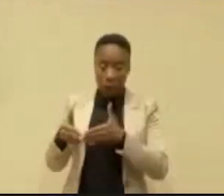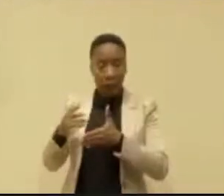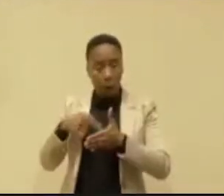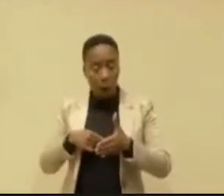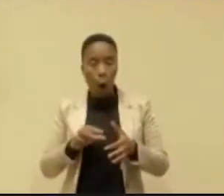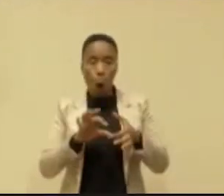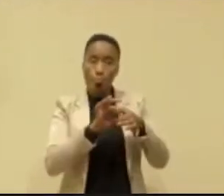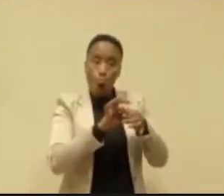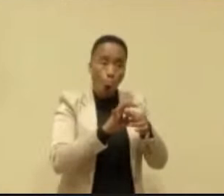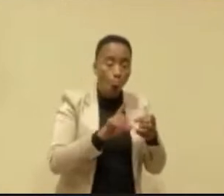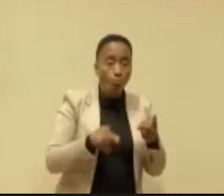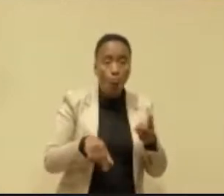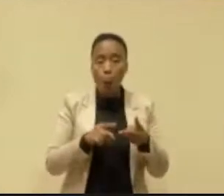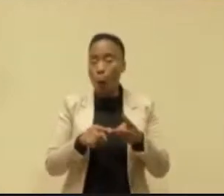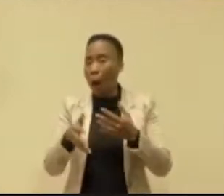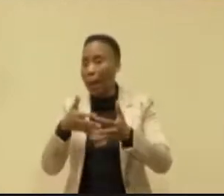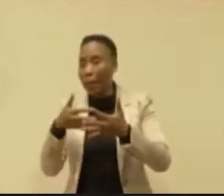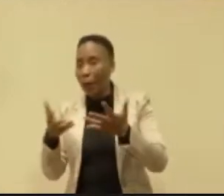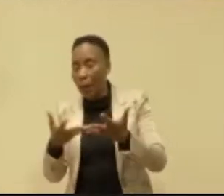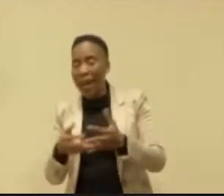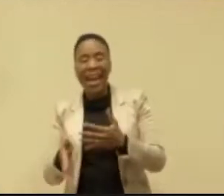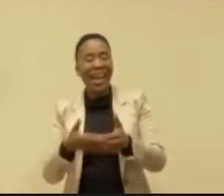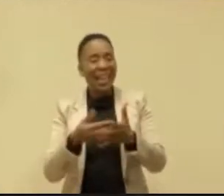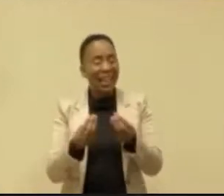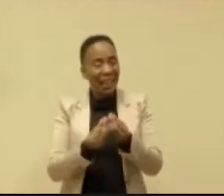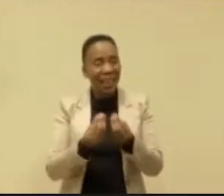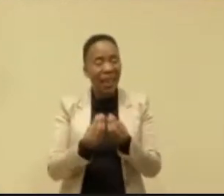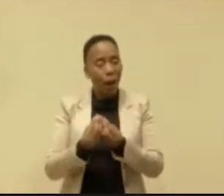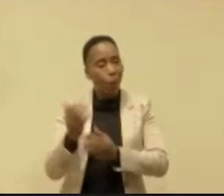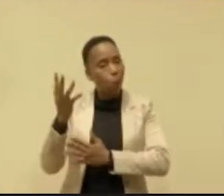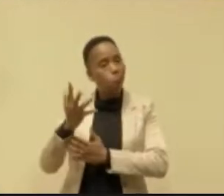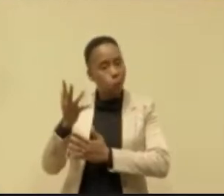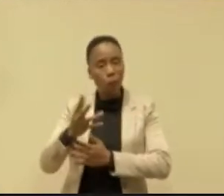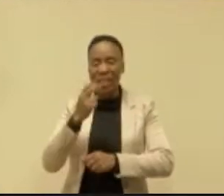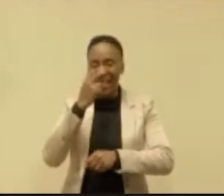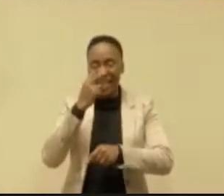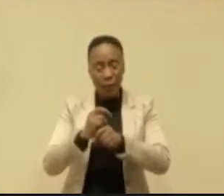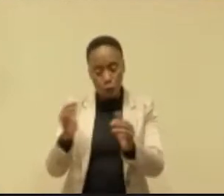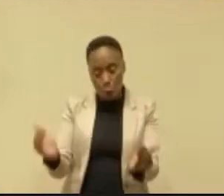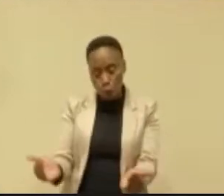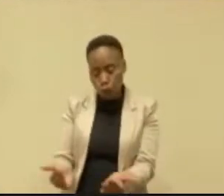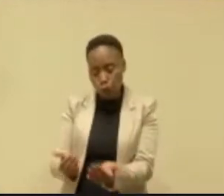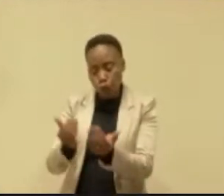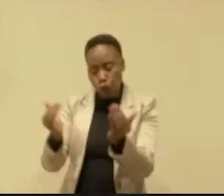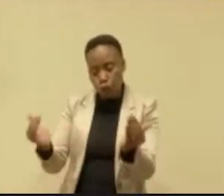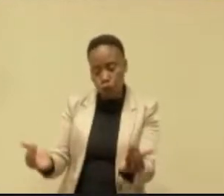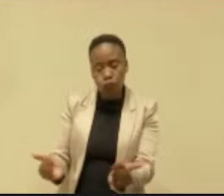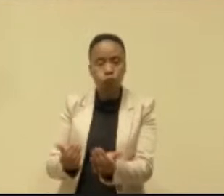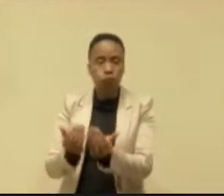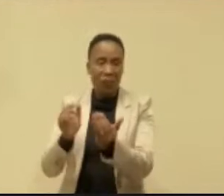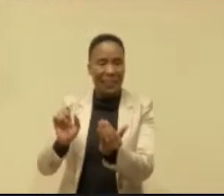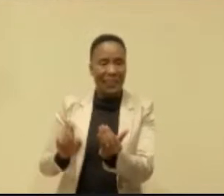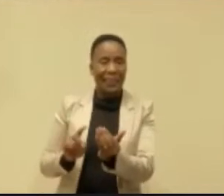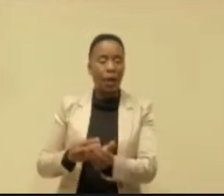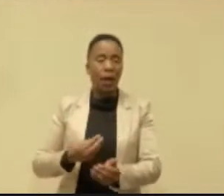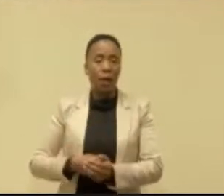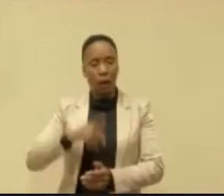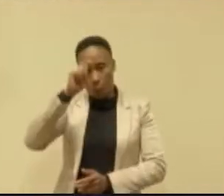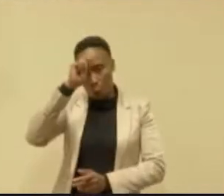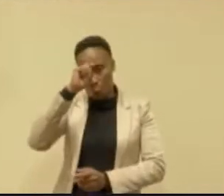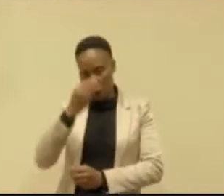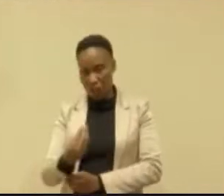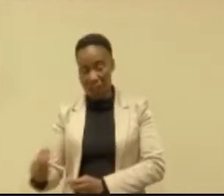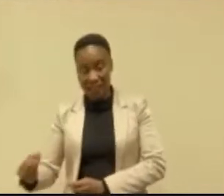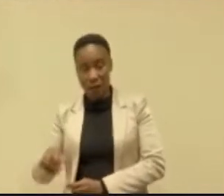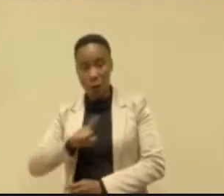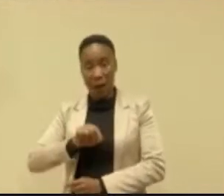homes whatever we preach we also need to nourish this boy child because they are the ones now